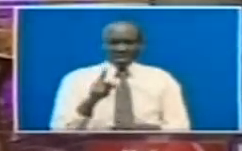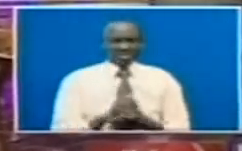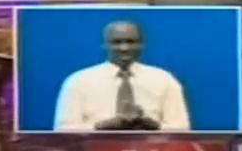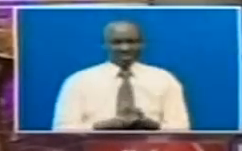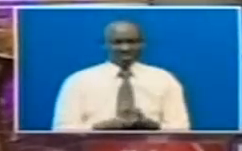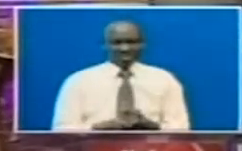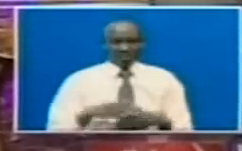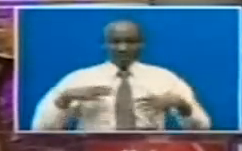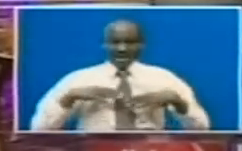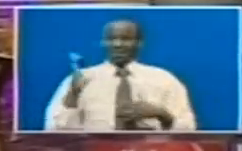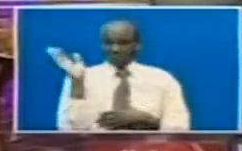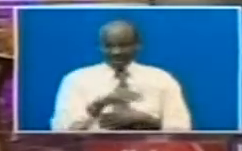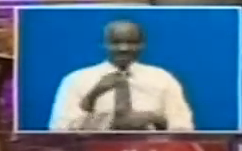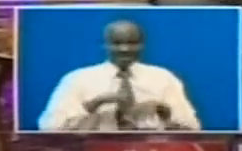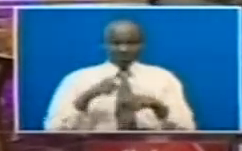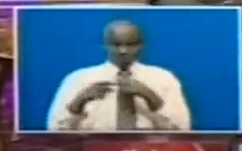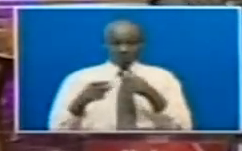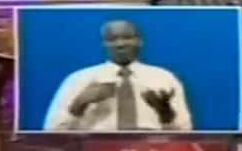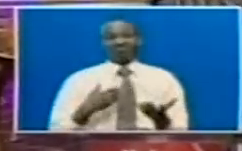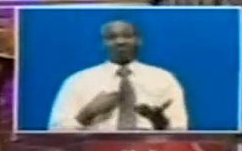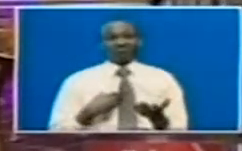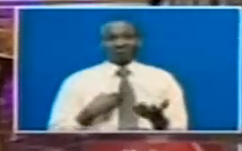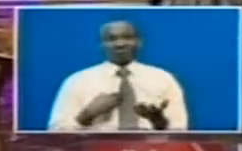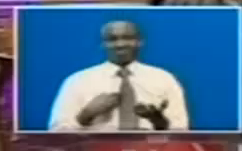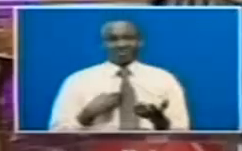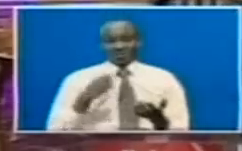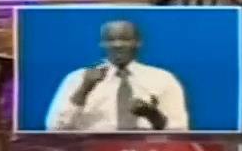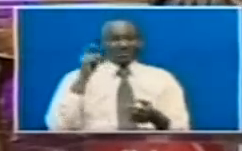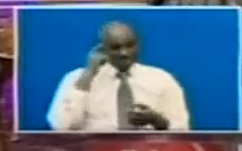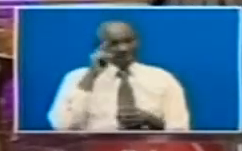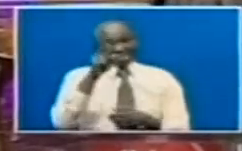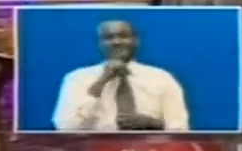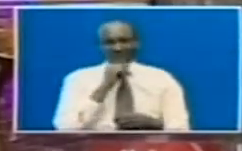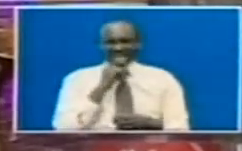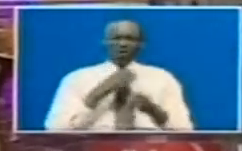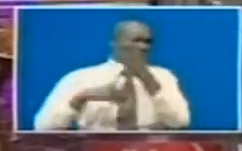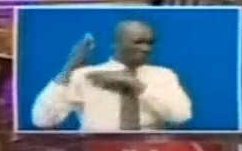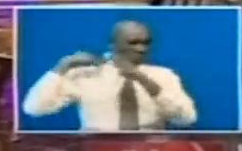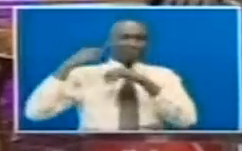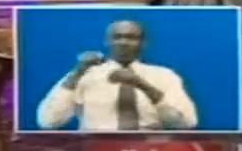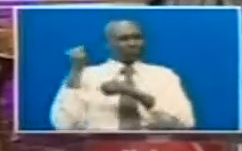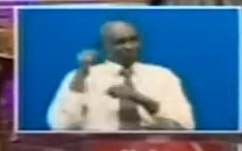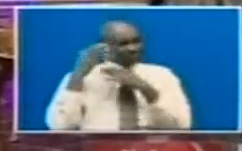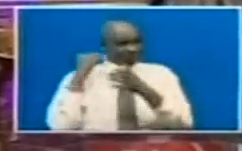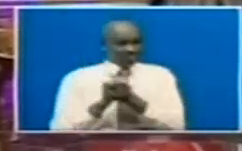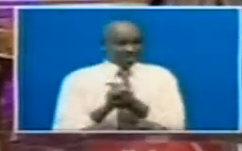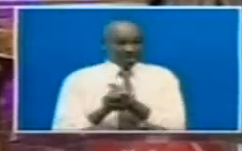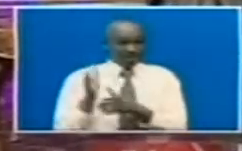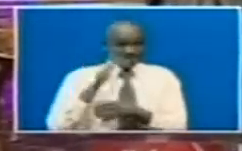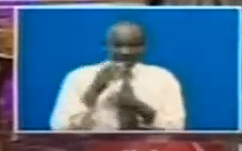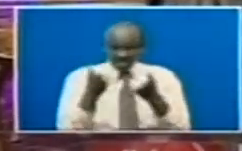Yeah. We'll take a break. We'll come back in a moment. Plenty more with the legend himself, Joseph Kamaru. Are we back on